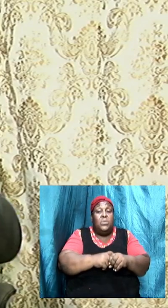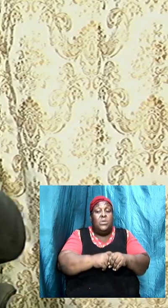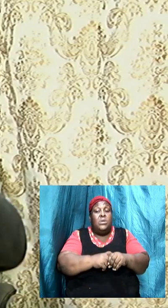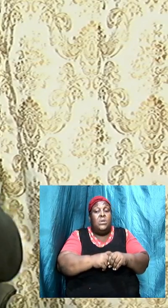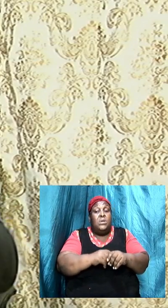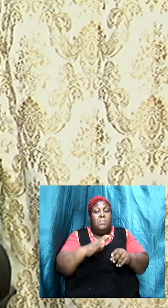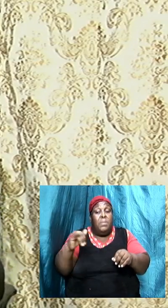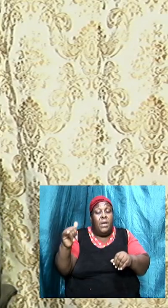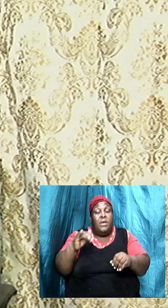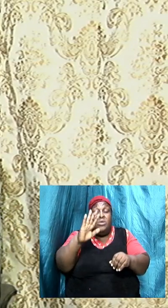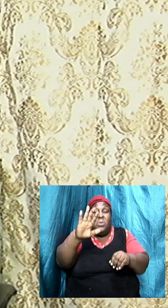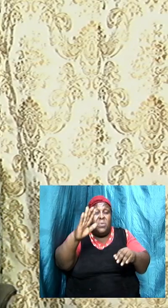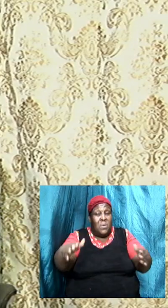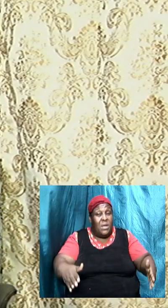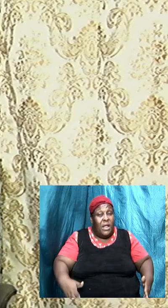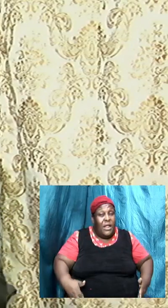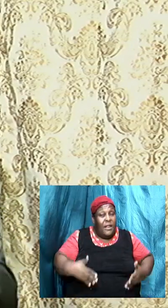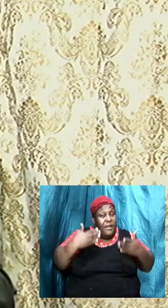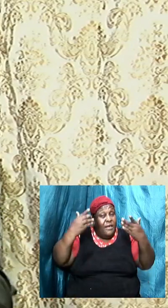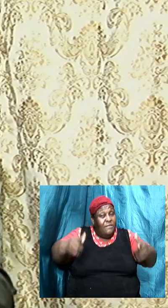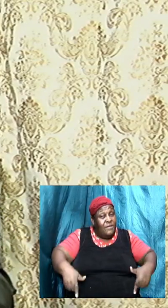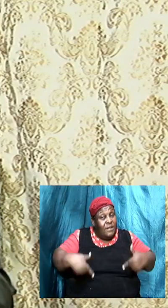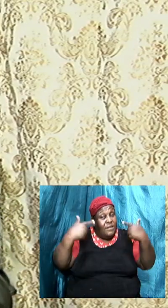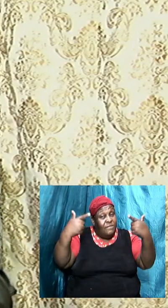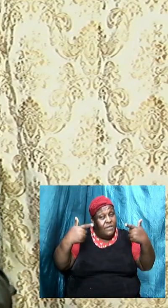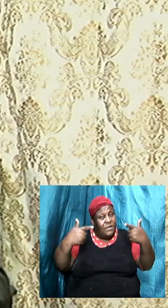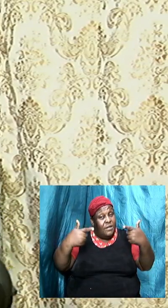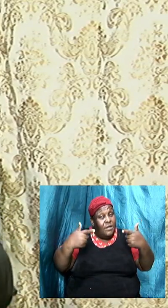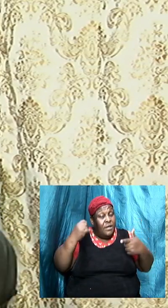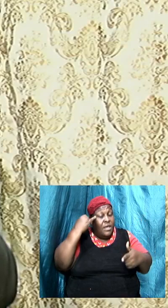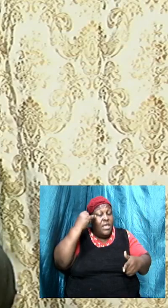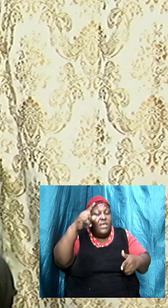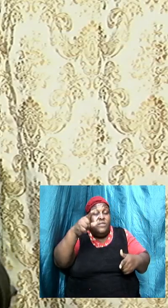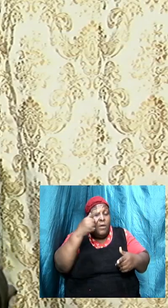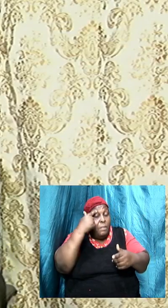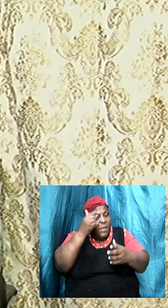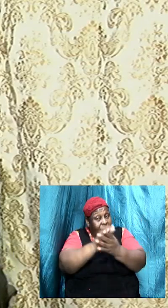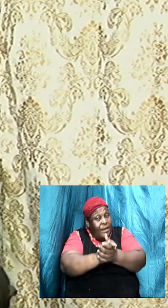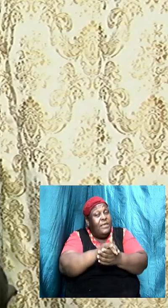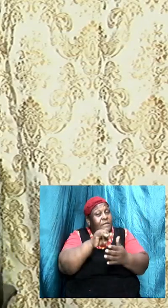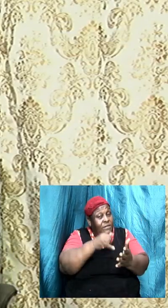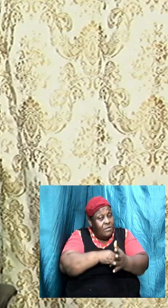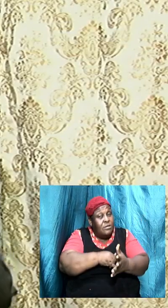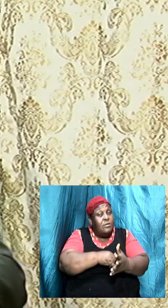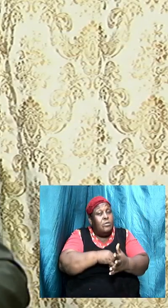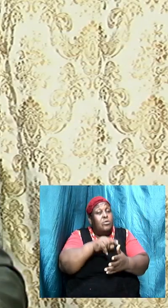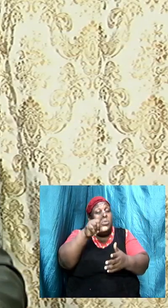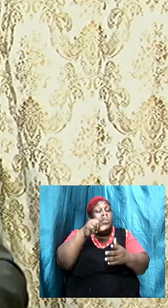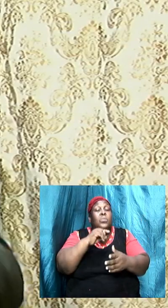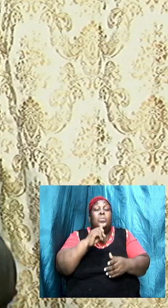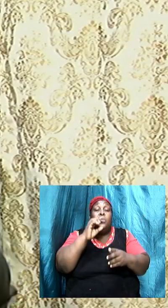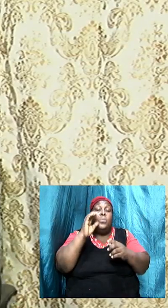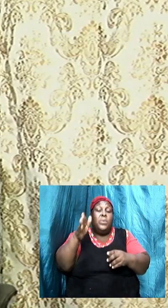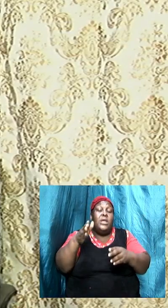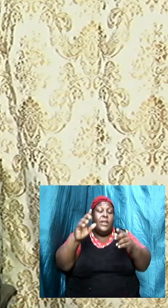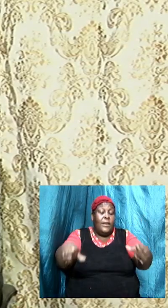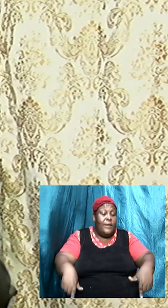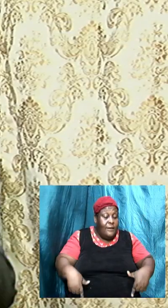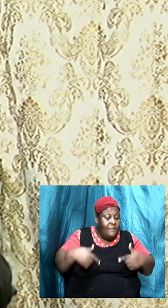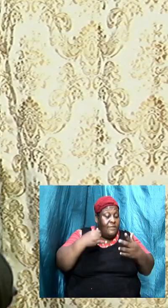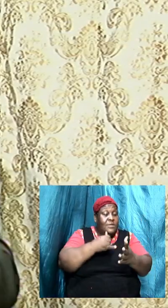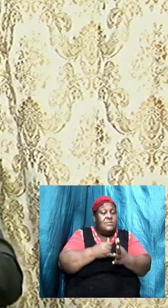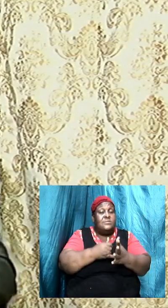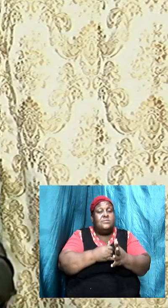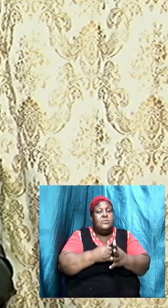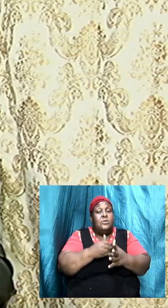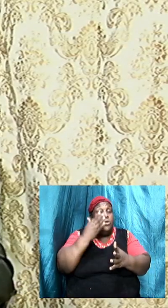Oh God, if you believe it, you're going to live it. Hallelujah. If you believe it, you're going to live it. If you don't believe it,